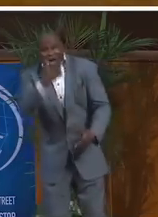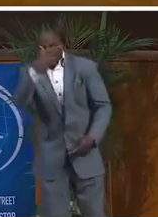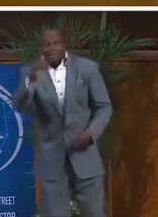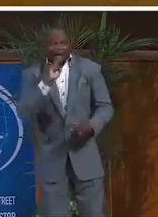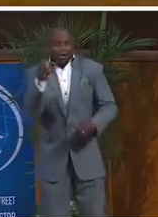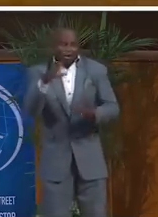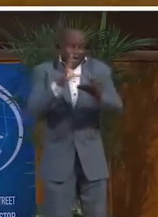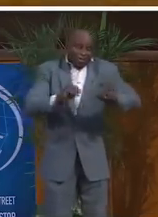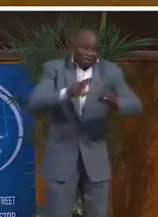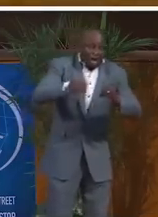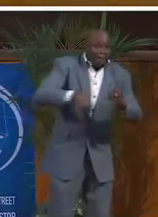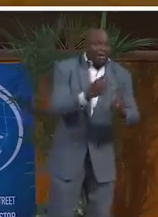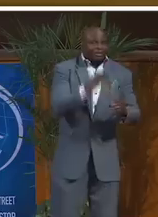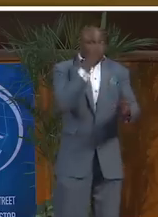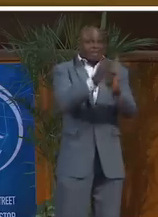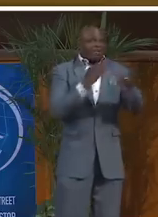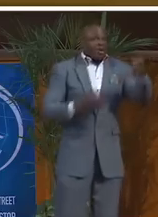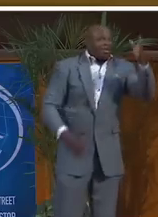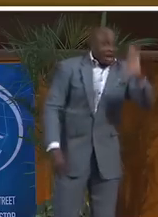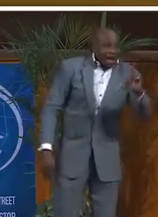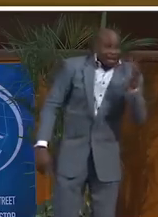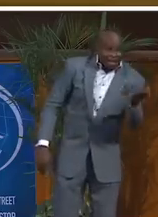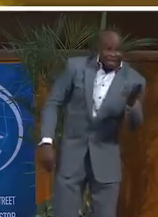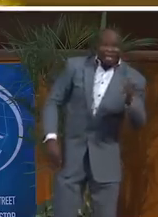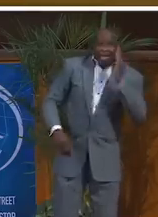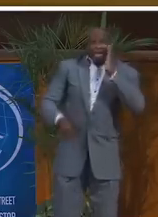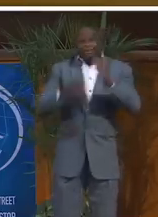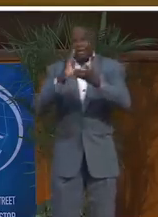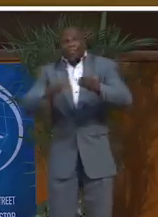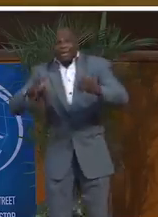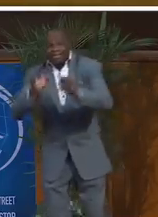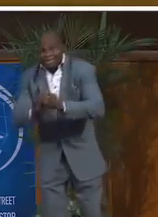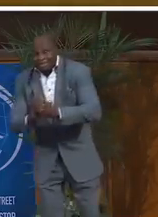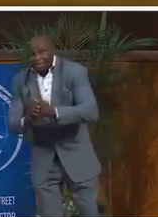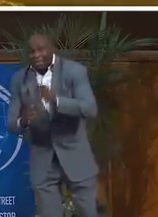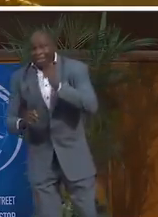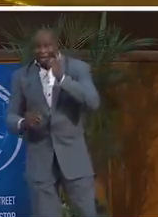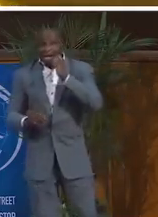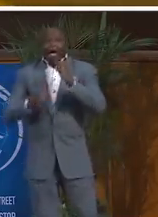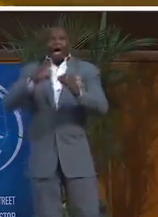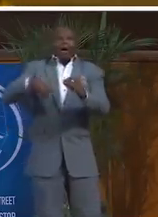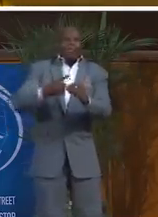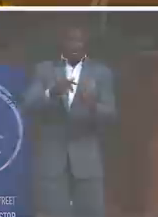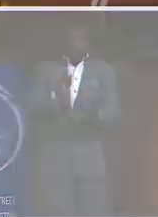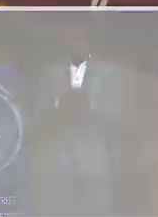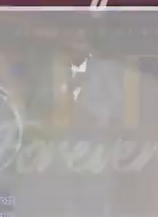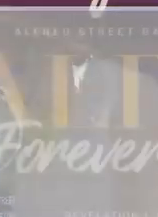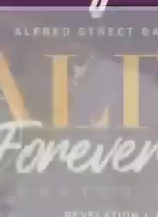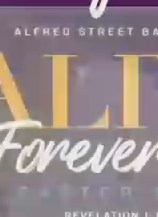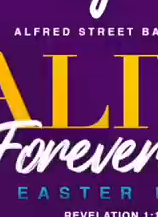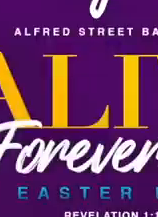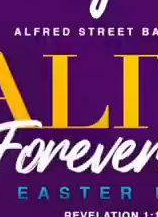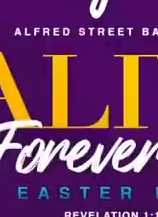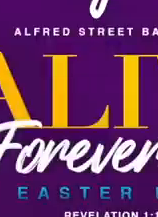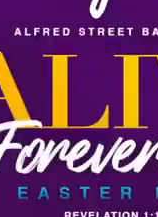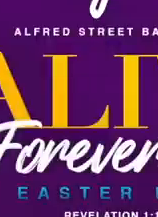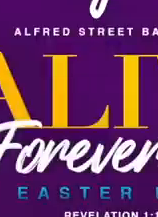this a message about the faithfulness of God, it is a message about the authority of God.